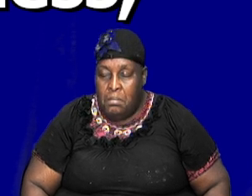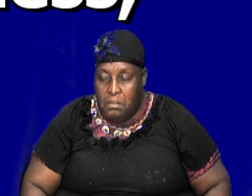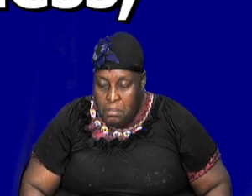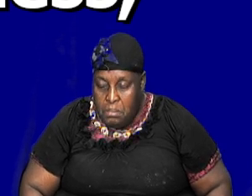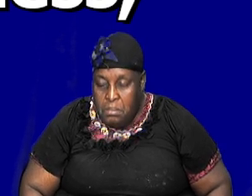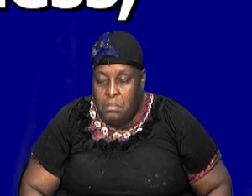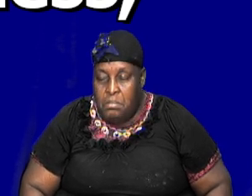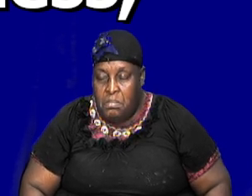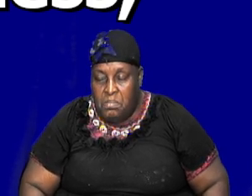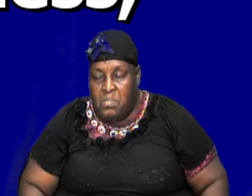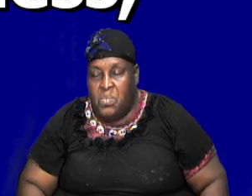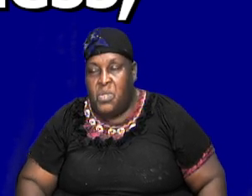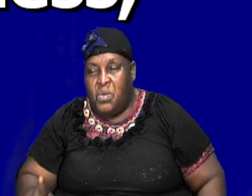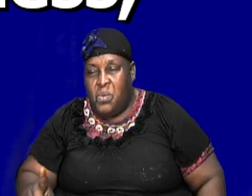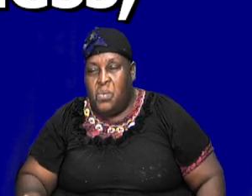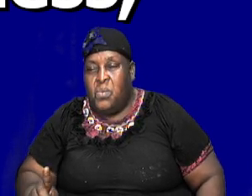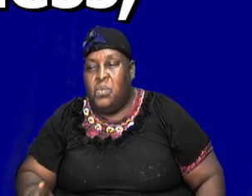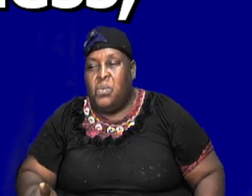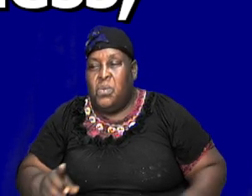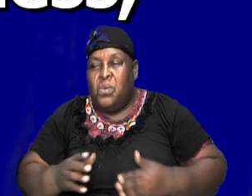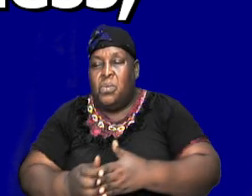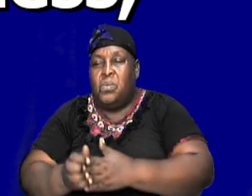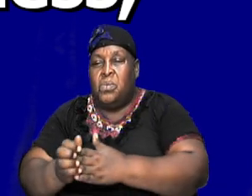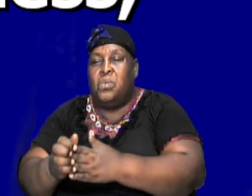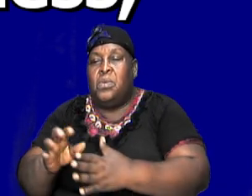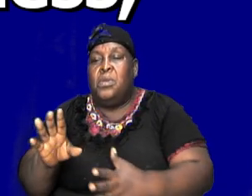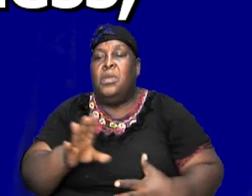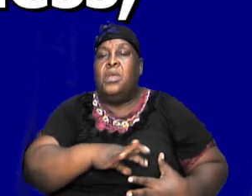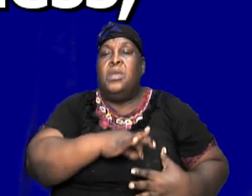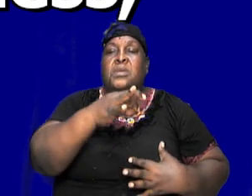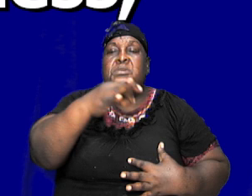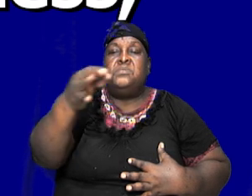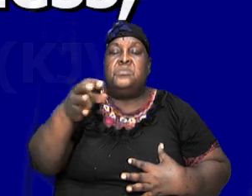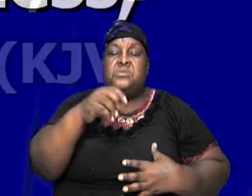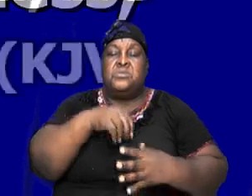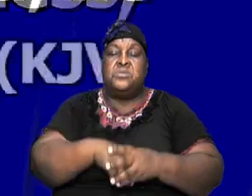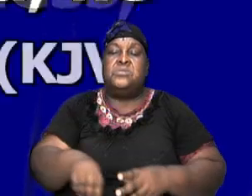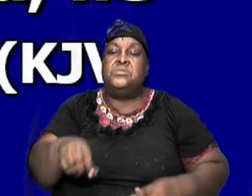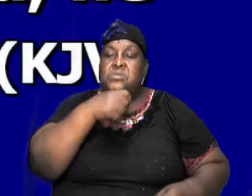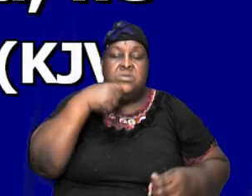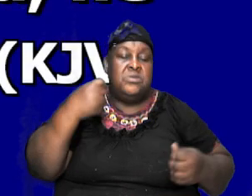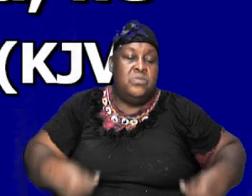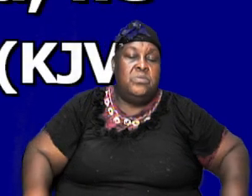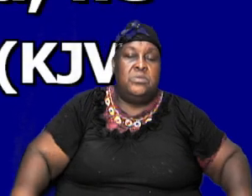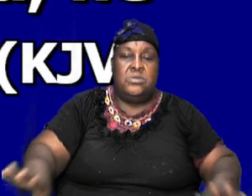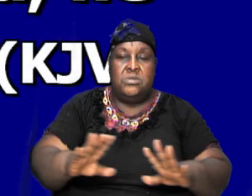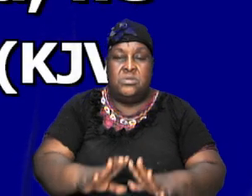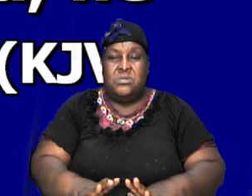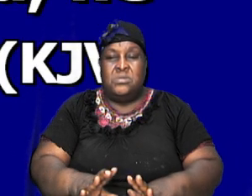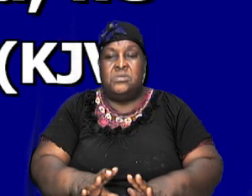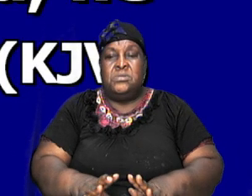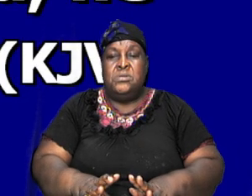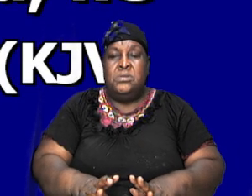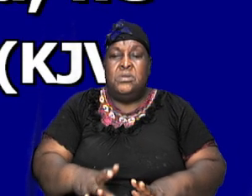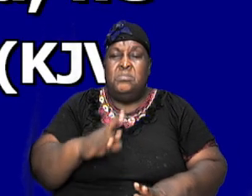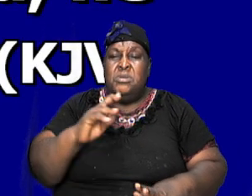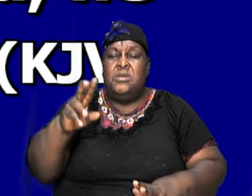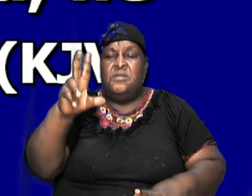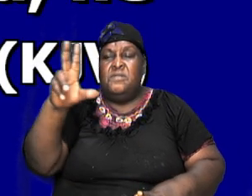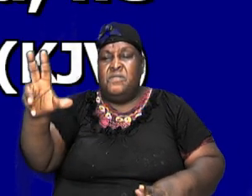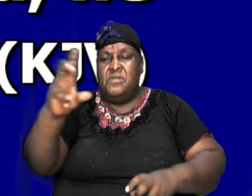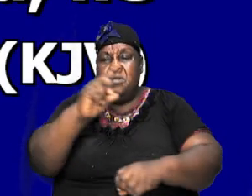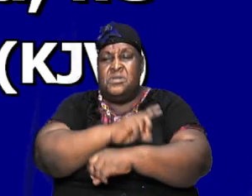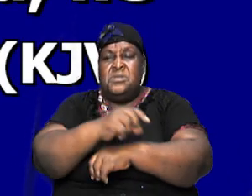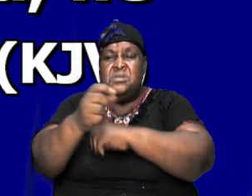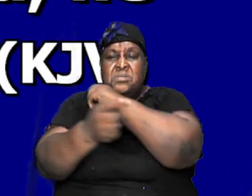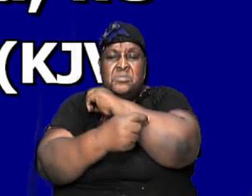from Jordan and was led by the Spirit into the wilderness. Verse 2, being 40 days tempted of